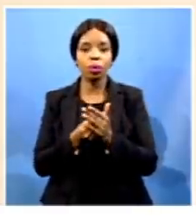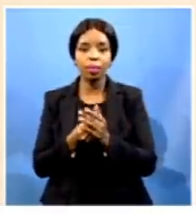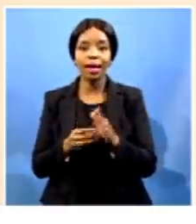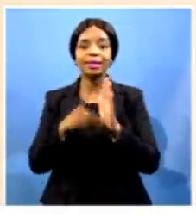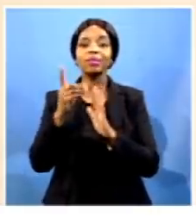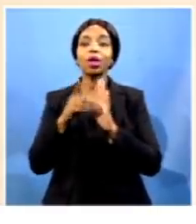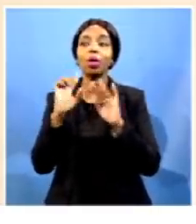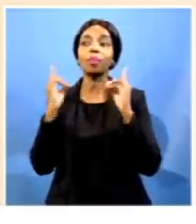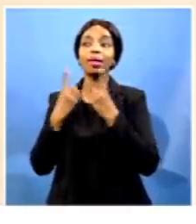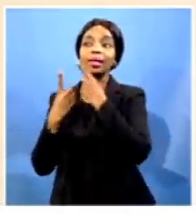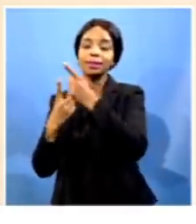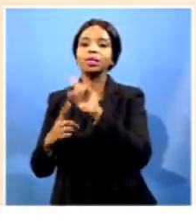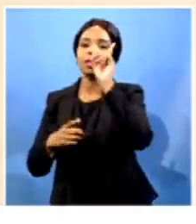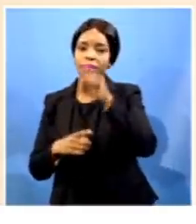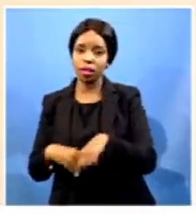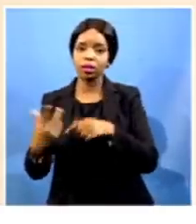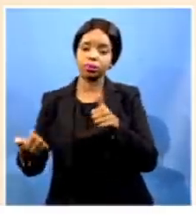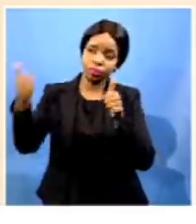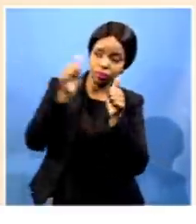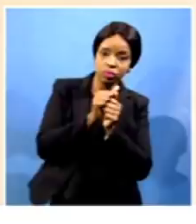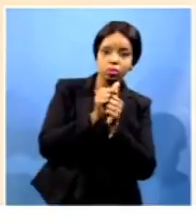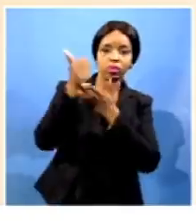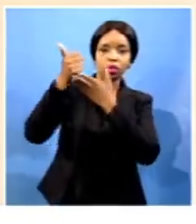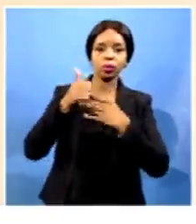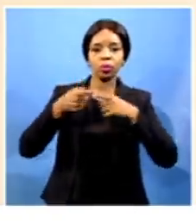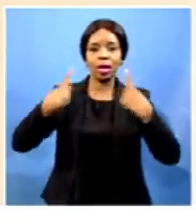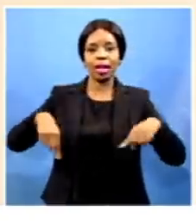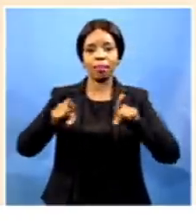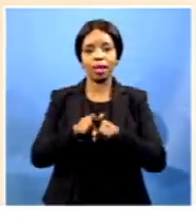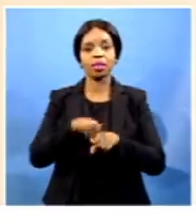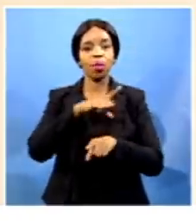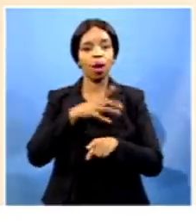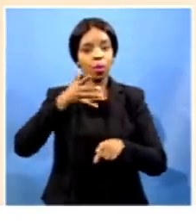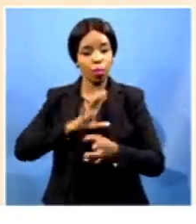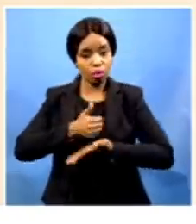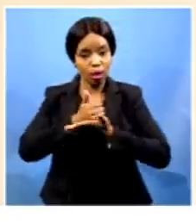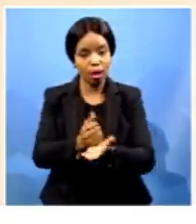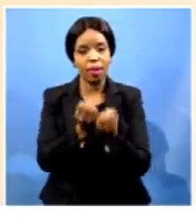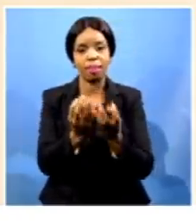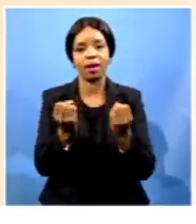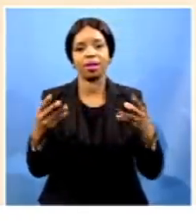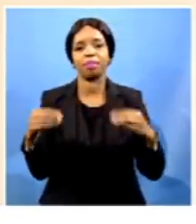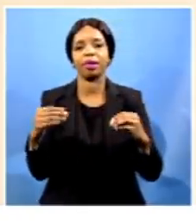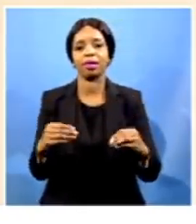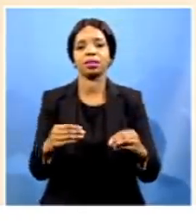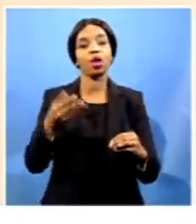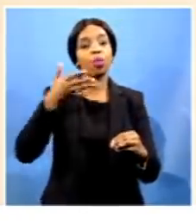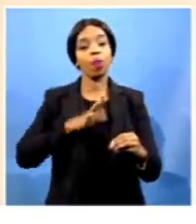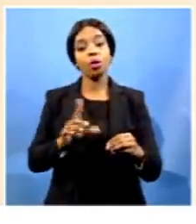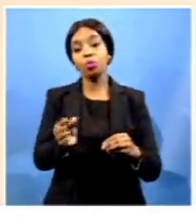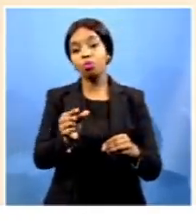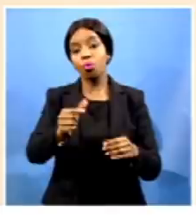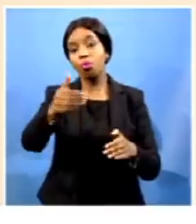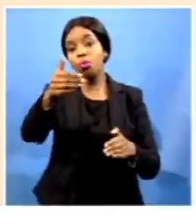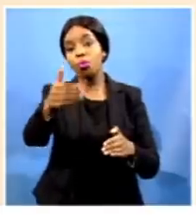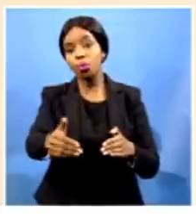and so that we reach as many as possible. In fact, our ambitious project is that by the end of this, we must have reached at least 10,000